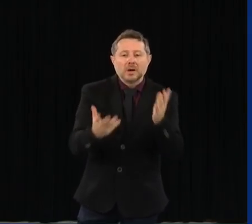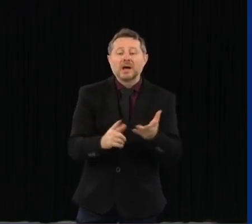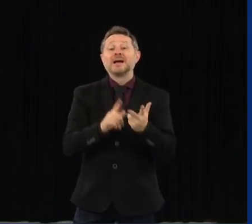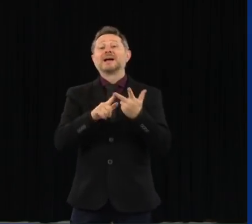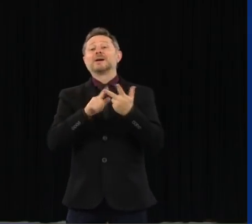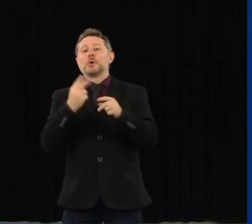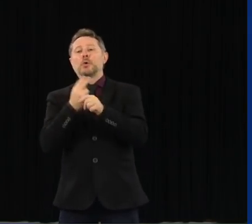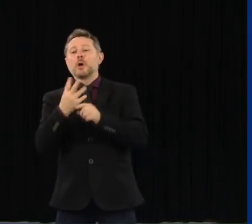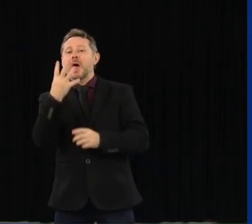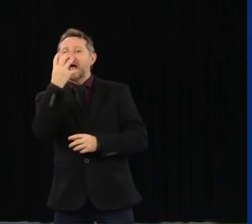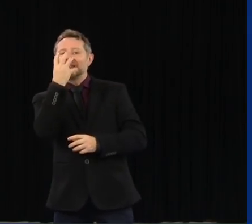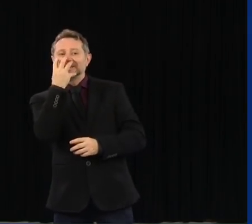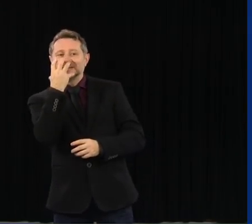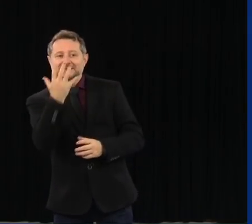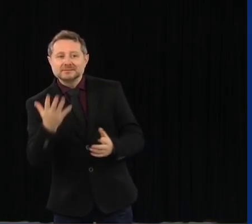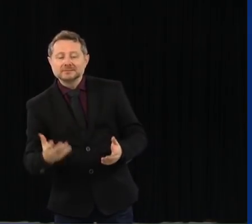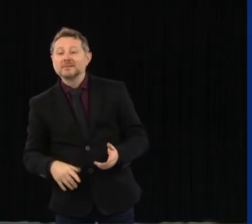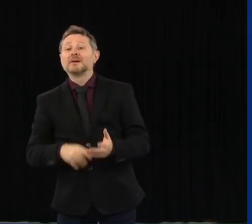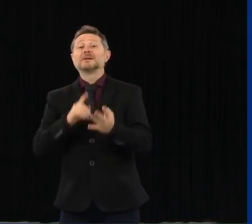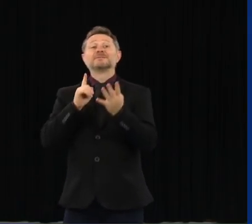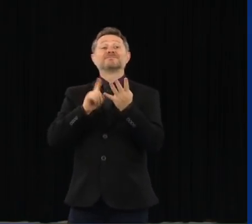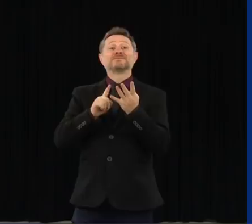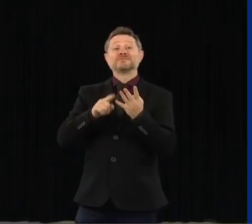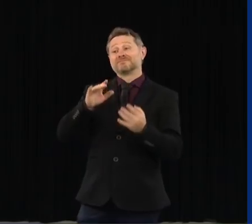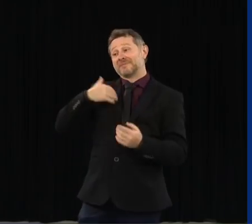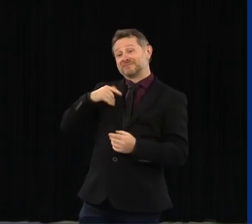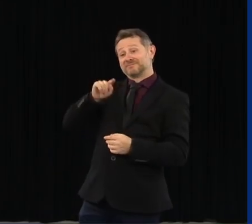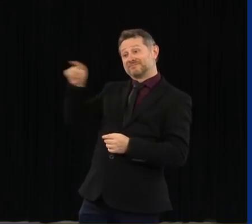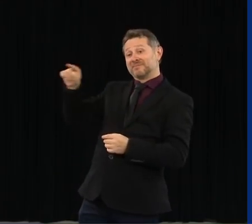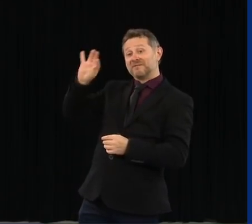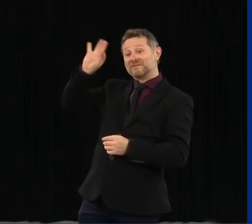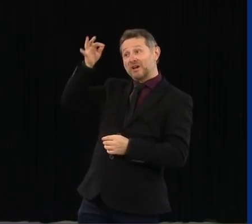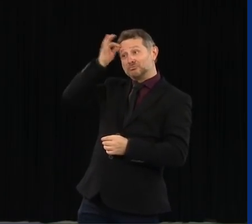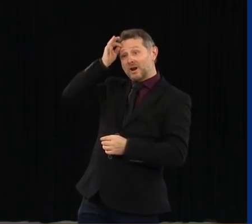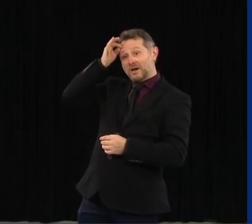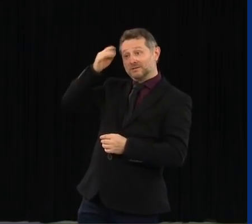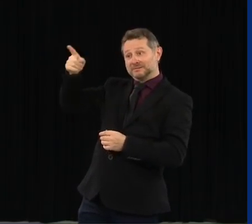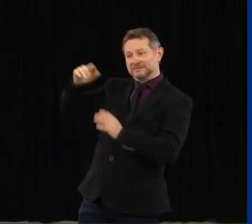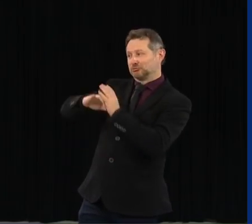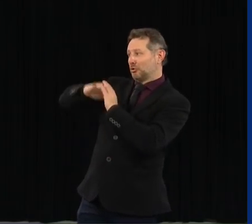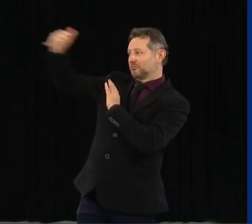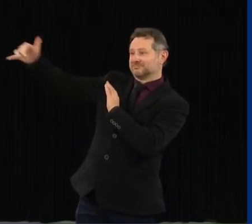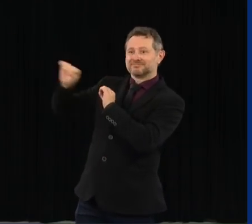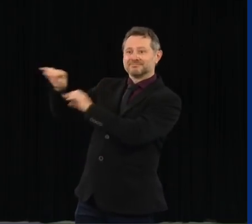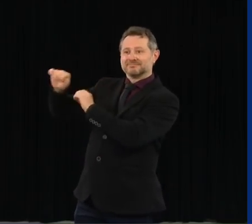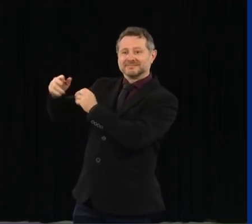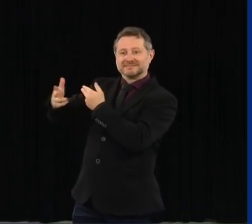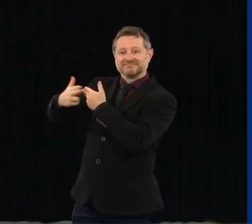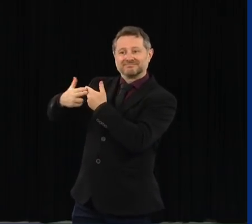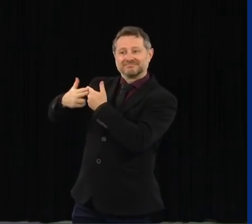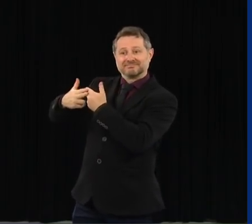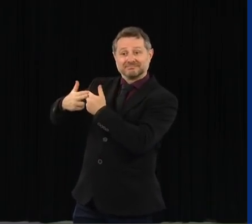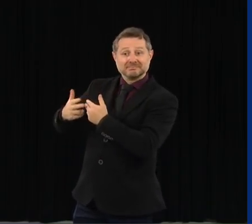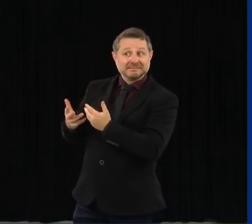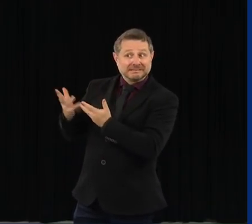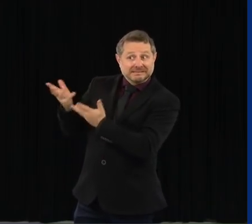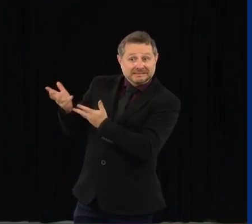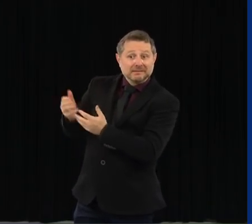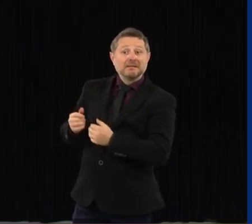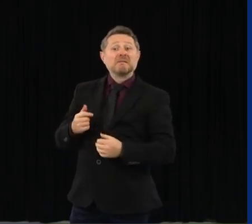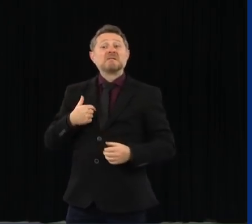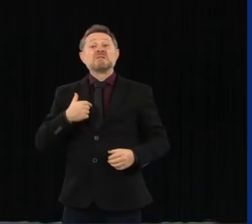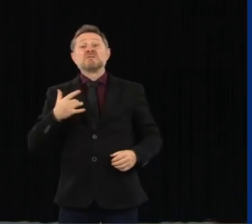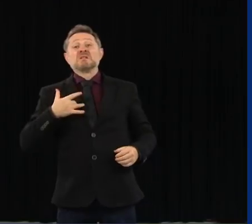We're talking to the federal government to be as helpful as they can from the federal stockpile. But in truth, I don't believe the federal